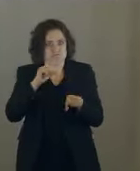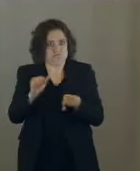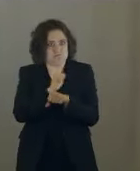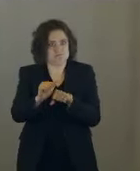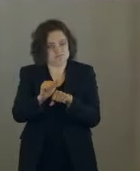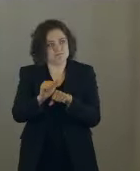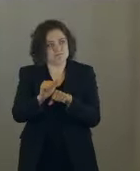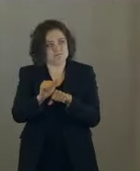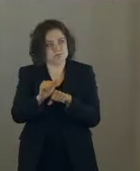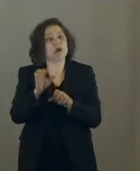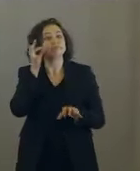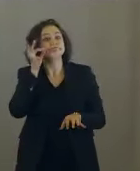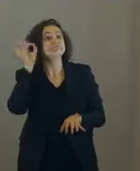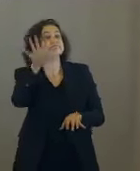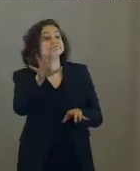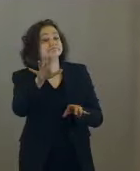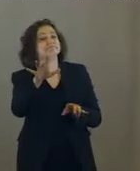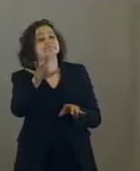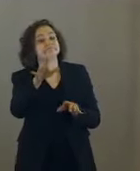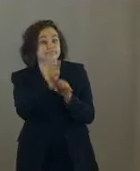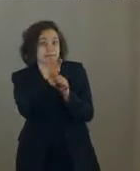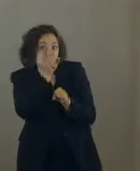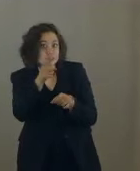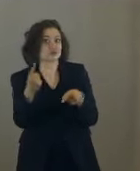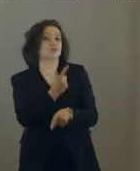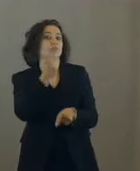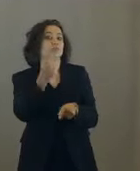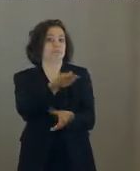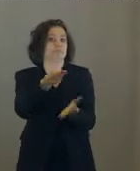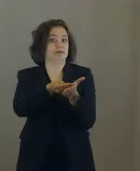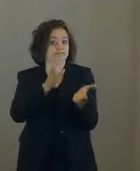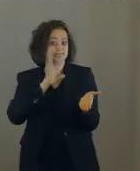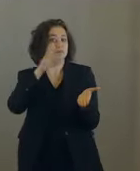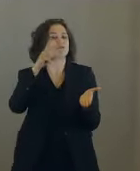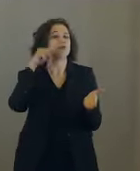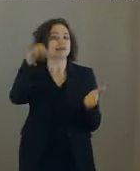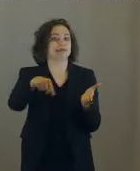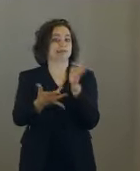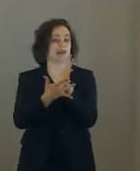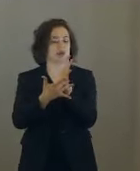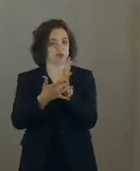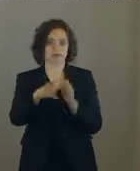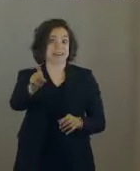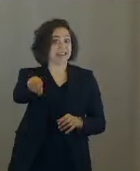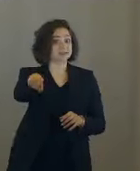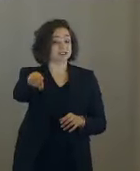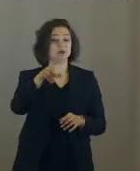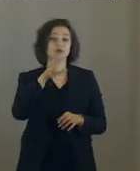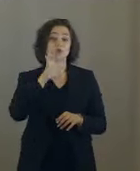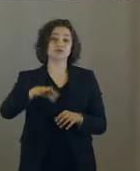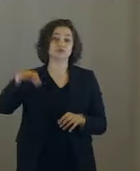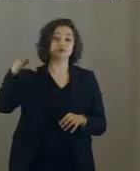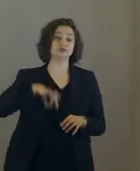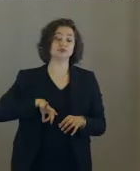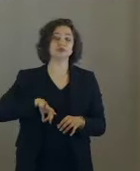in making sure they appropriate budget dollars for this sort of technology because it is very necessary. It's going to be very useful and it's going to